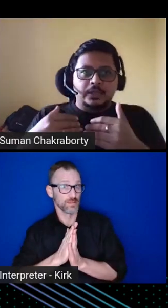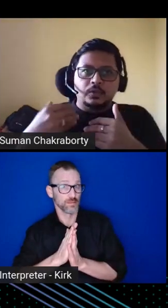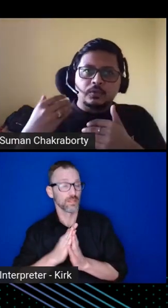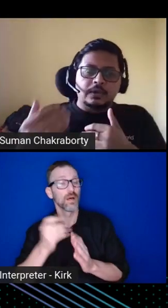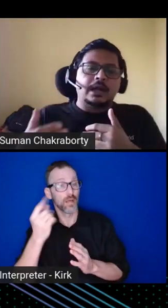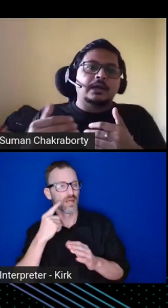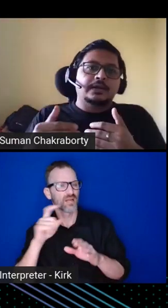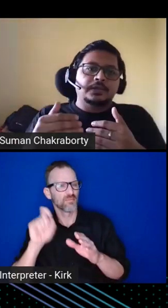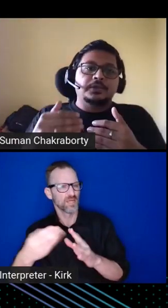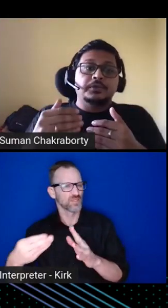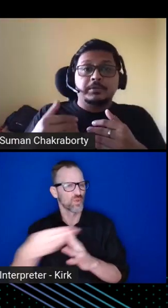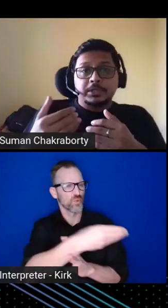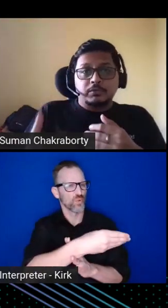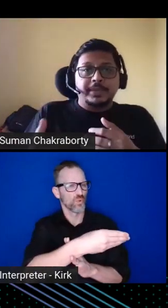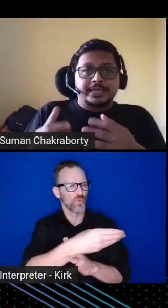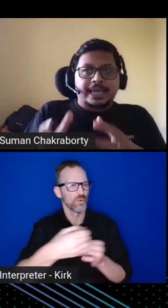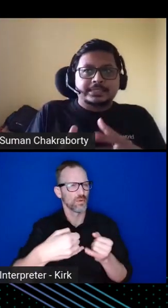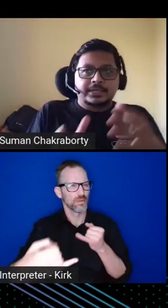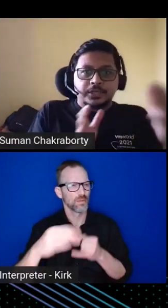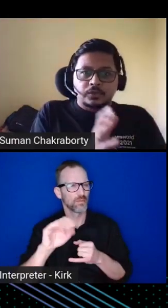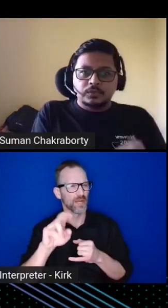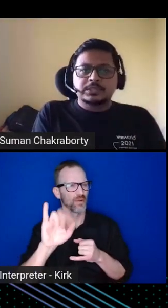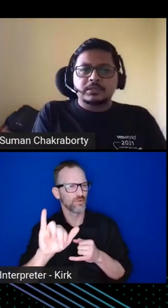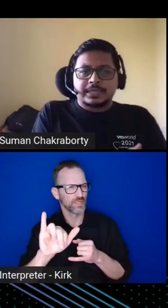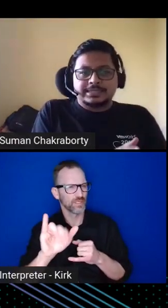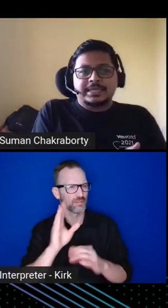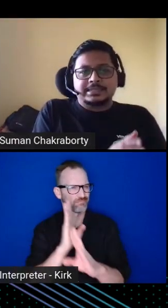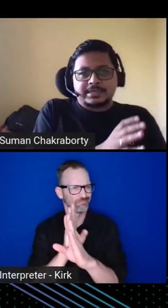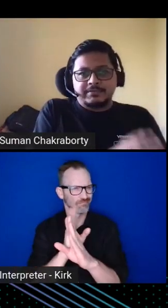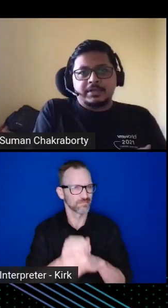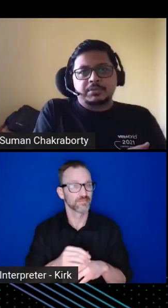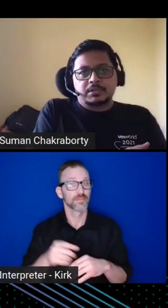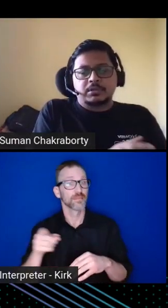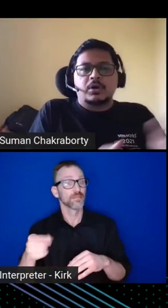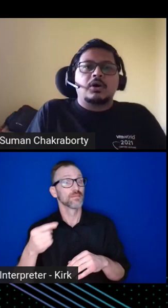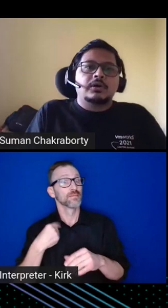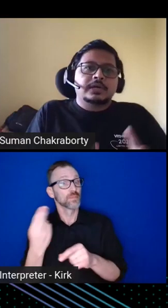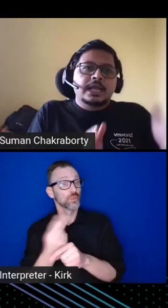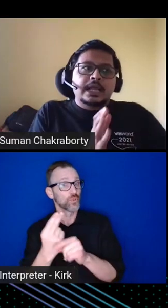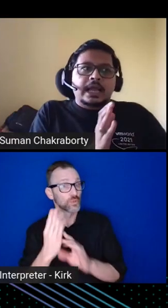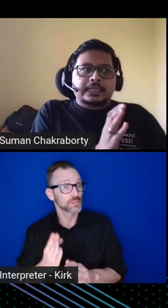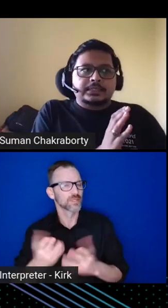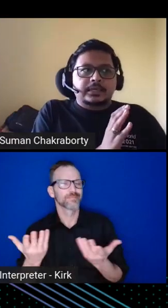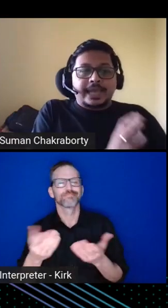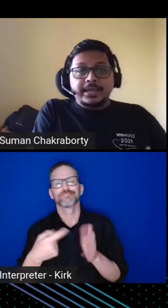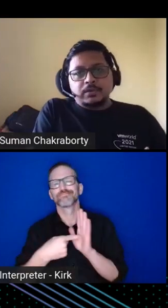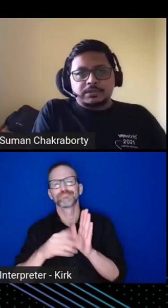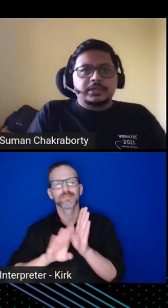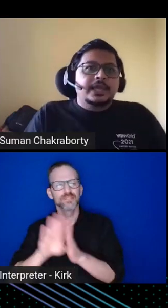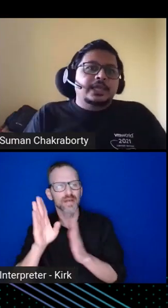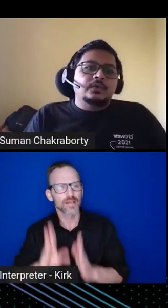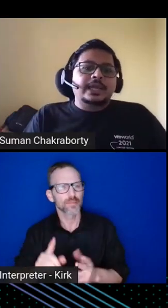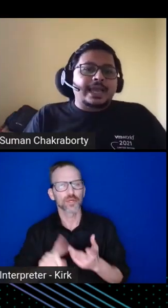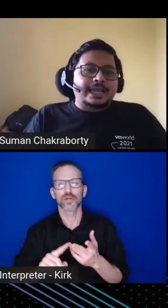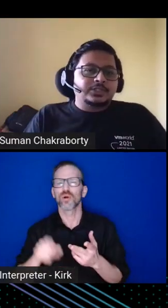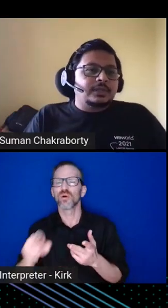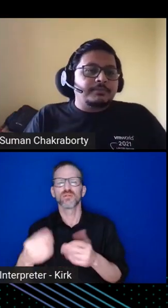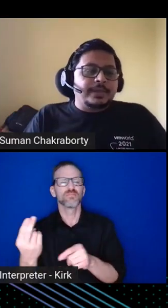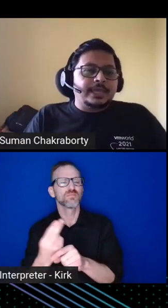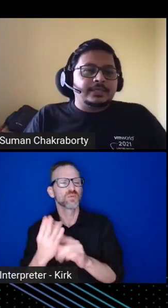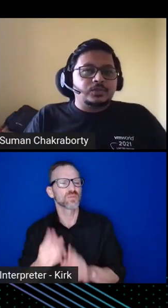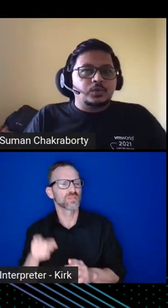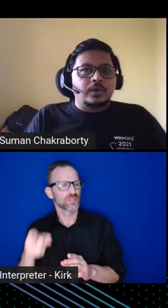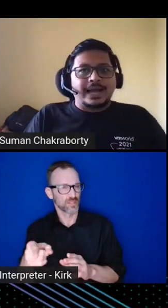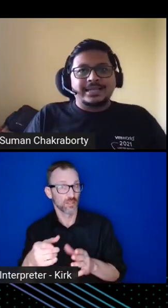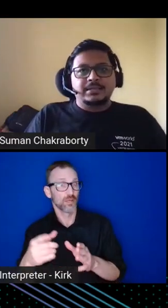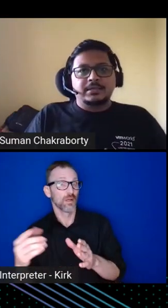request that you are able to make as a user, let's say as a developer or as a end user, you can actually